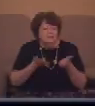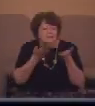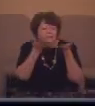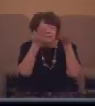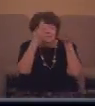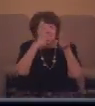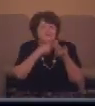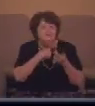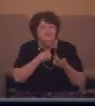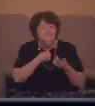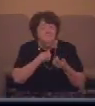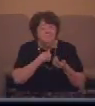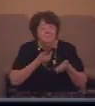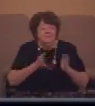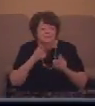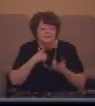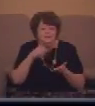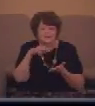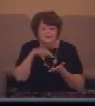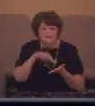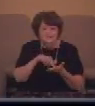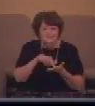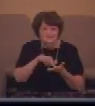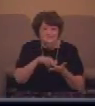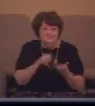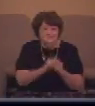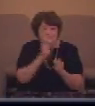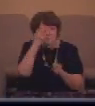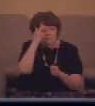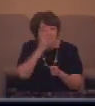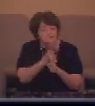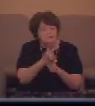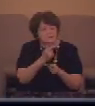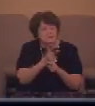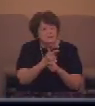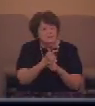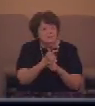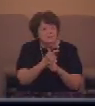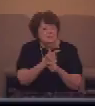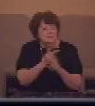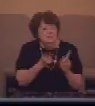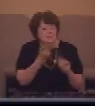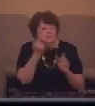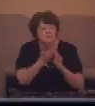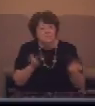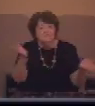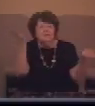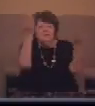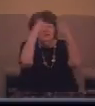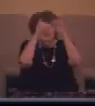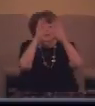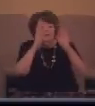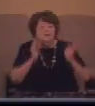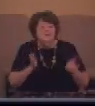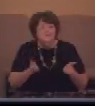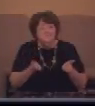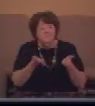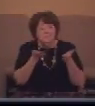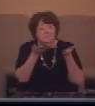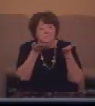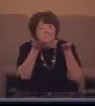me stand by faith on heaven's table land, a